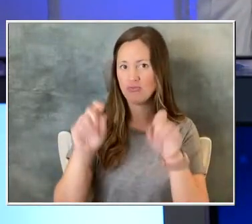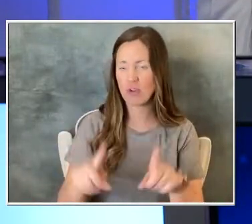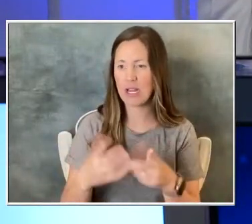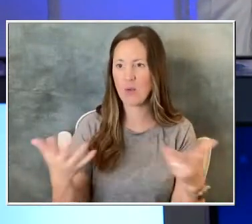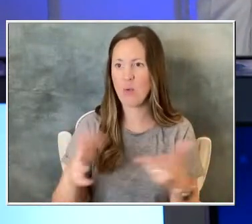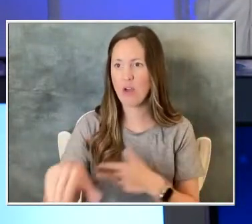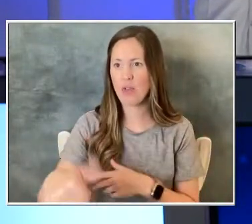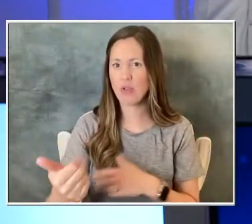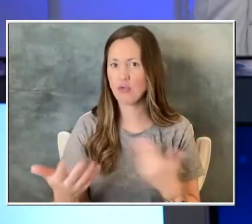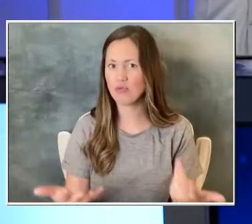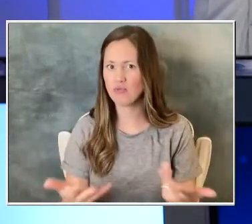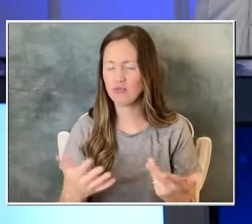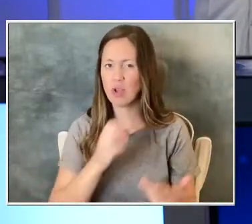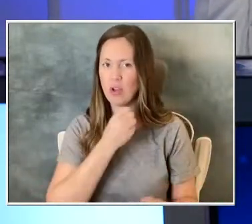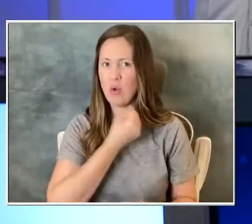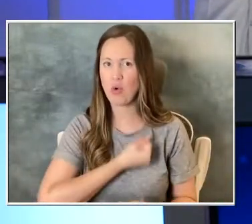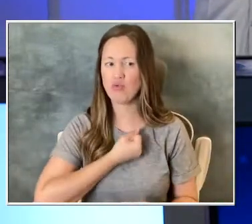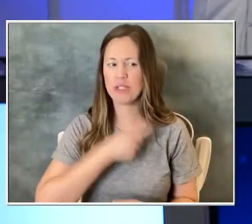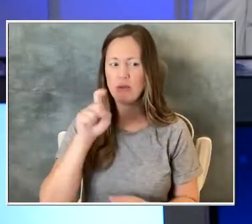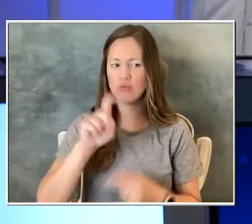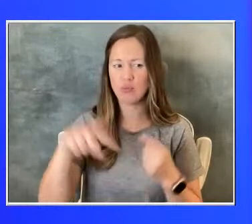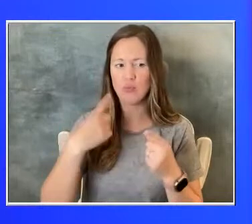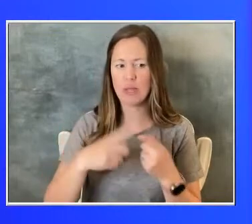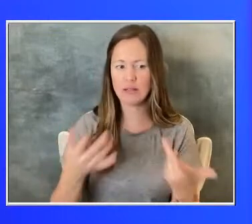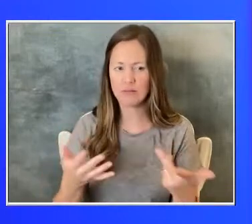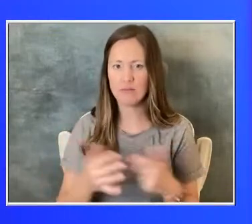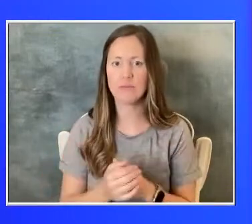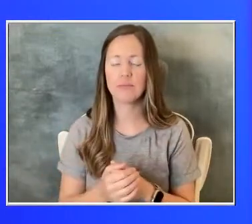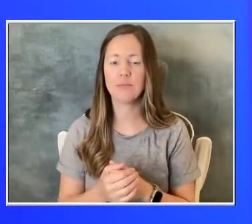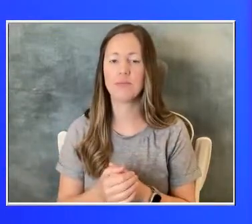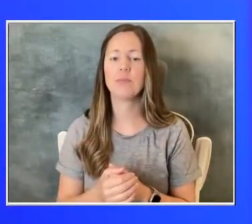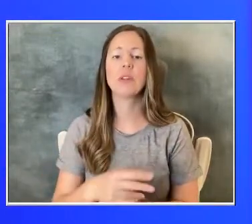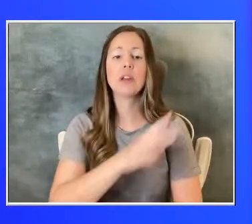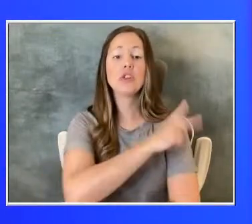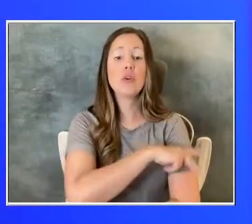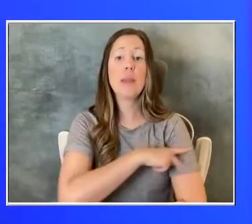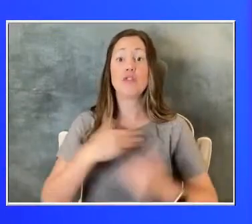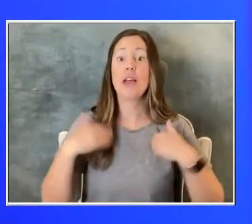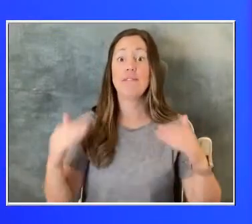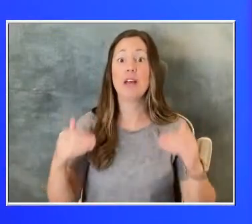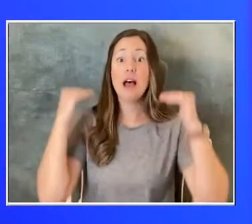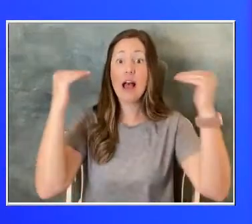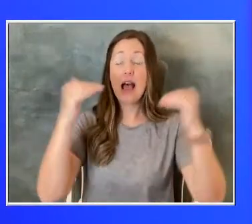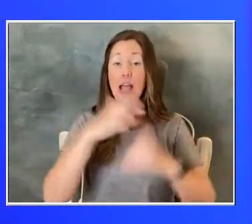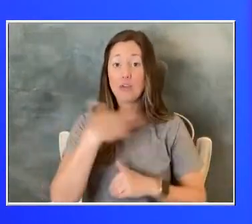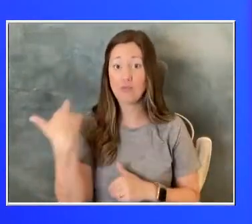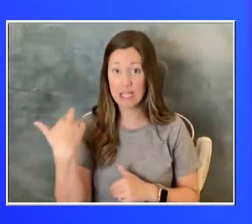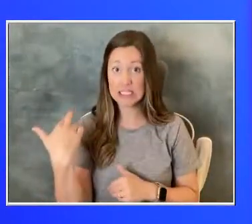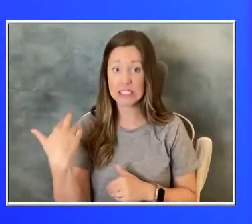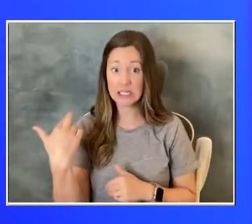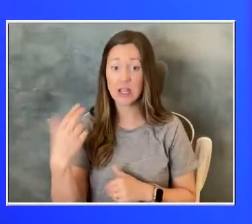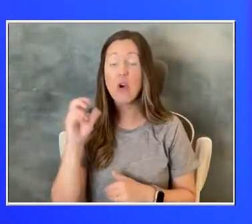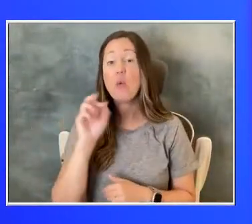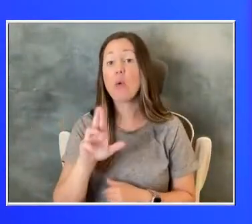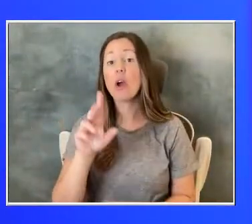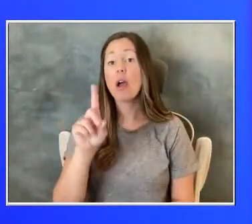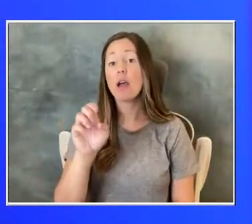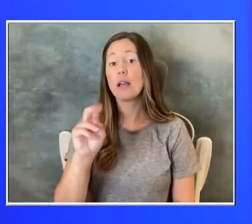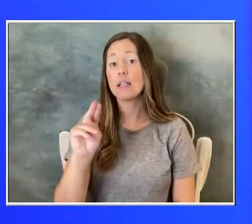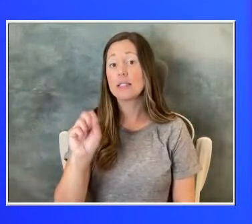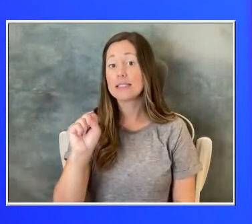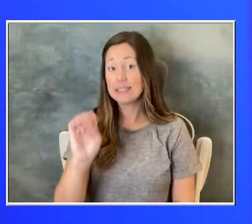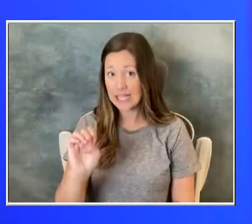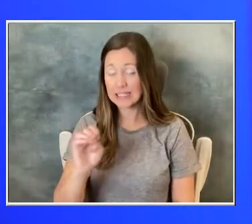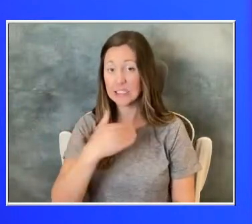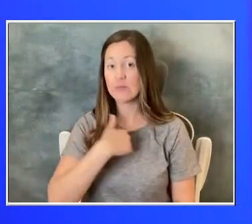sense? So for our patients who have a high risk of breast cancer, or for our patients who have dense breast tissue, they need more. So